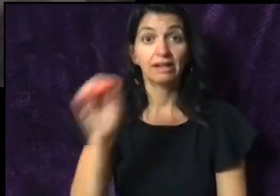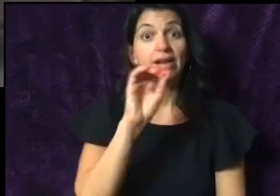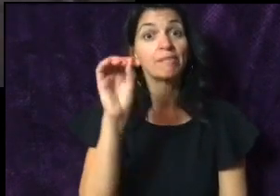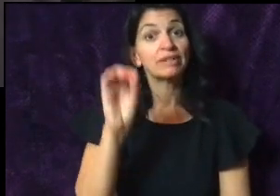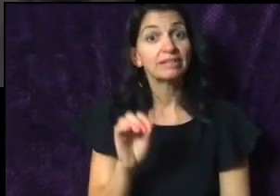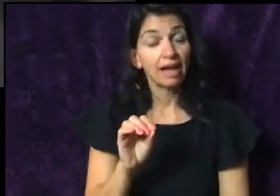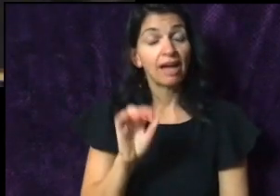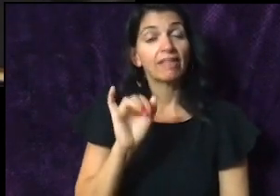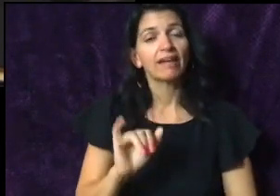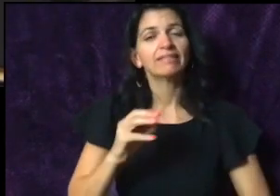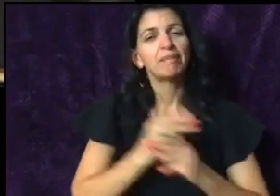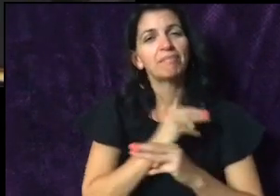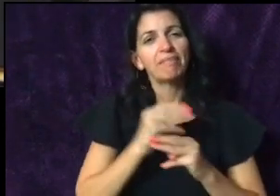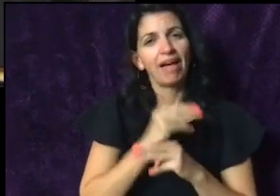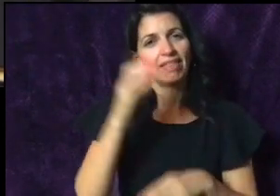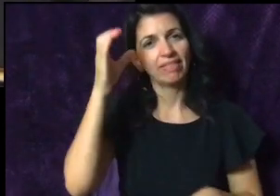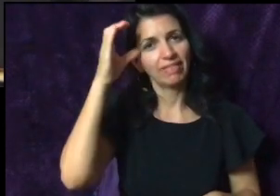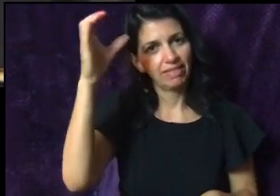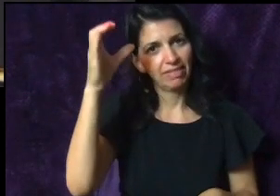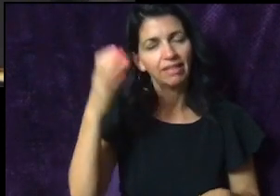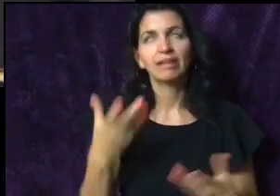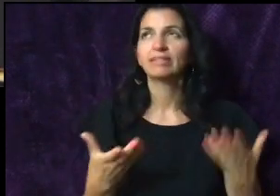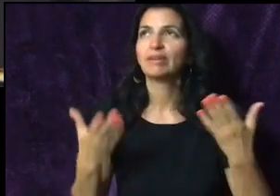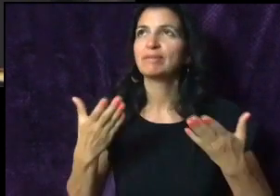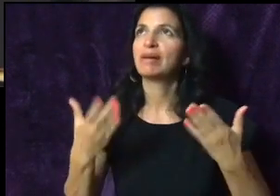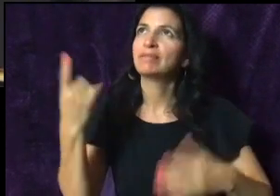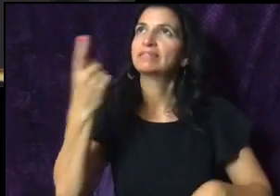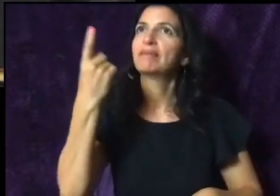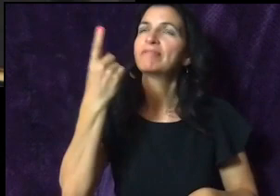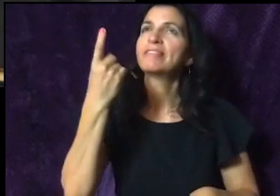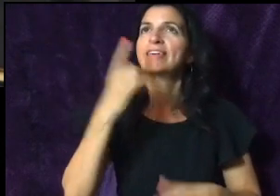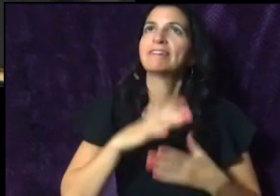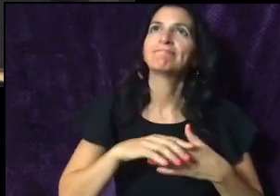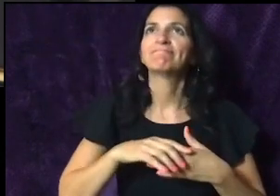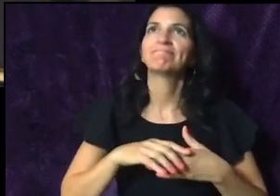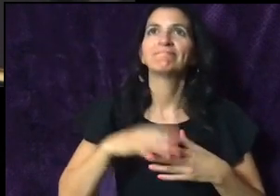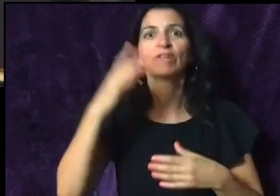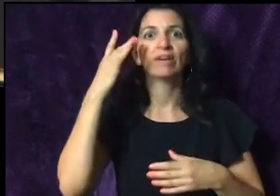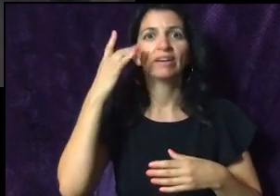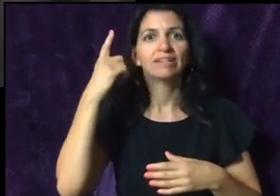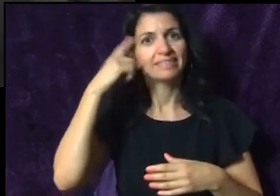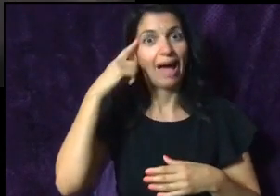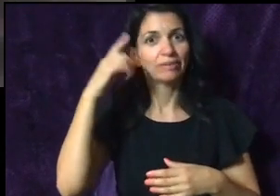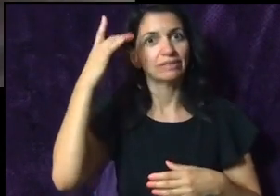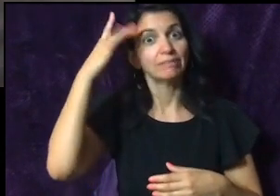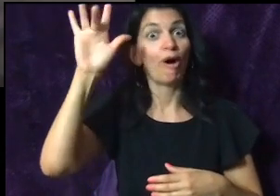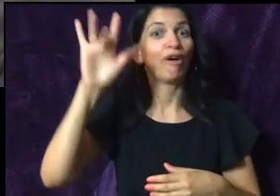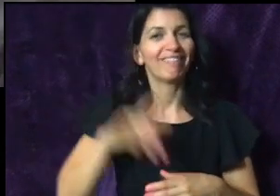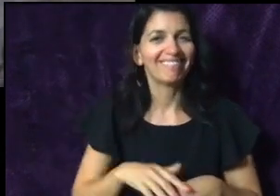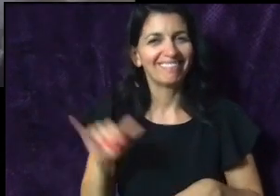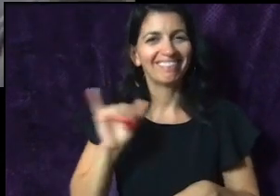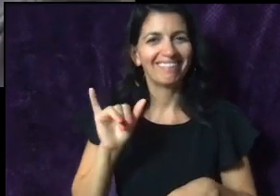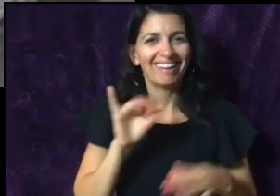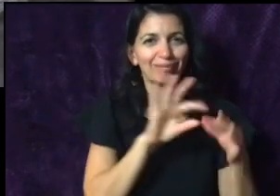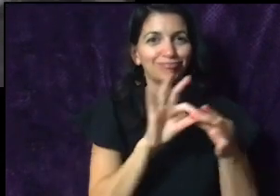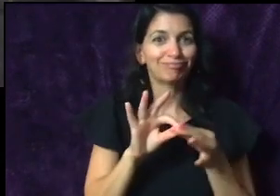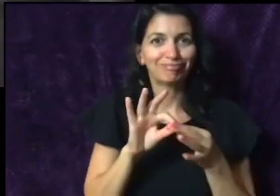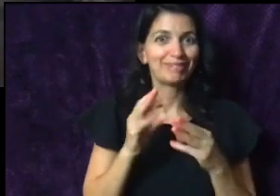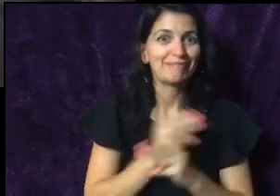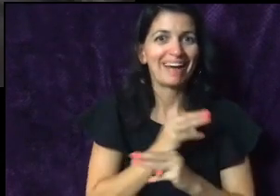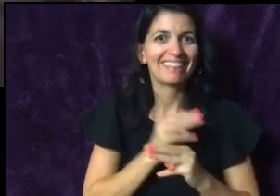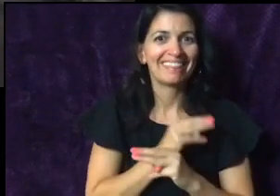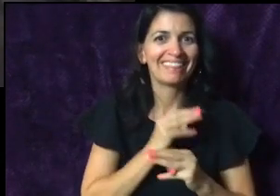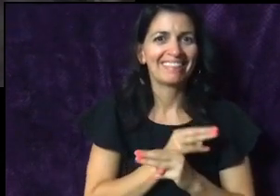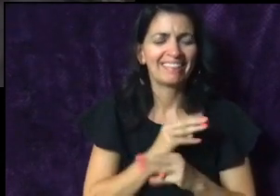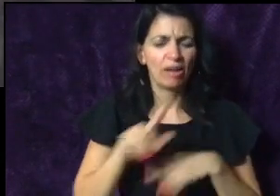So percentages is a math concept. So maybe we'll do something kind of smart sounding for like math and how